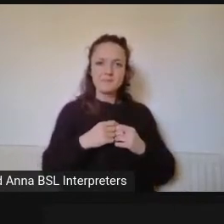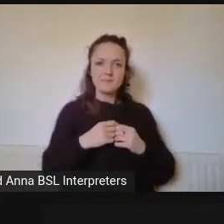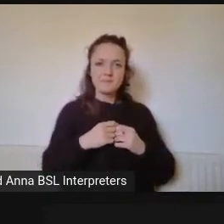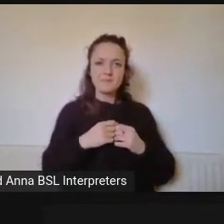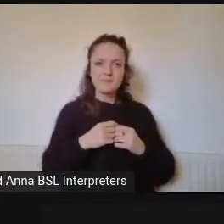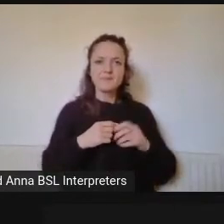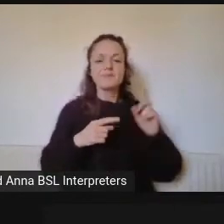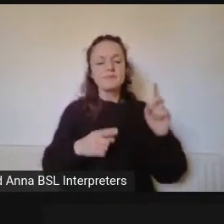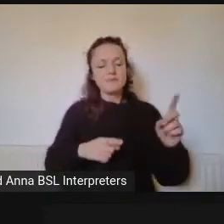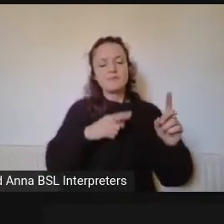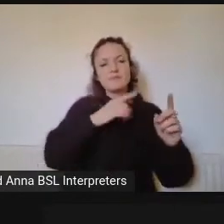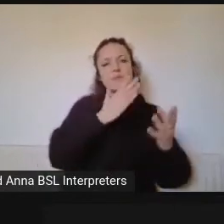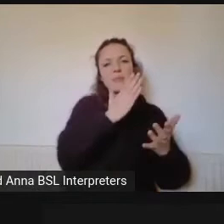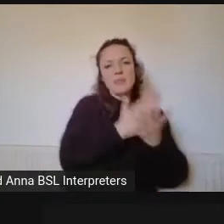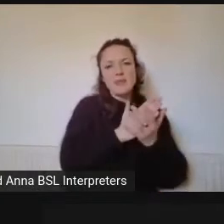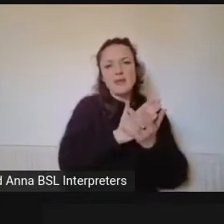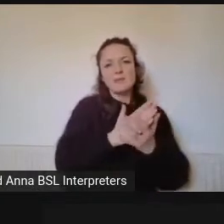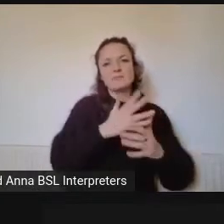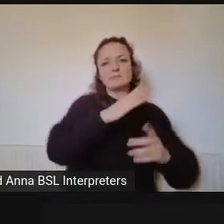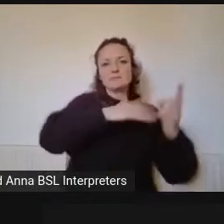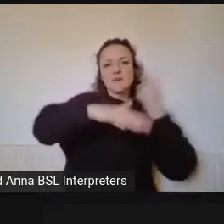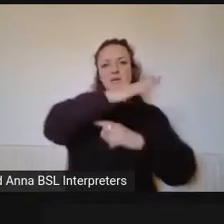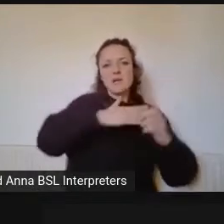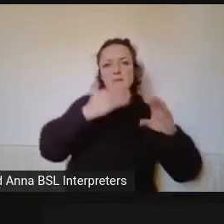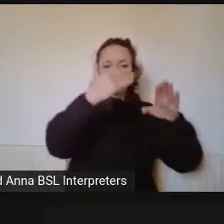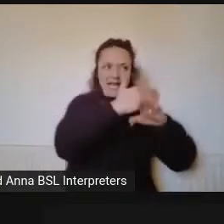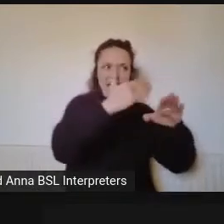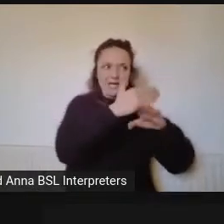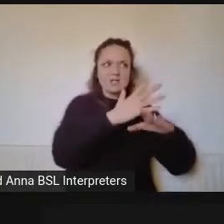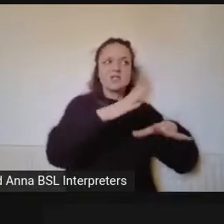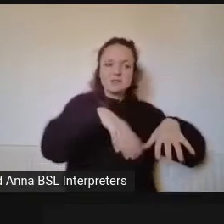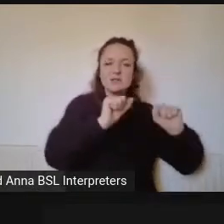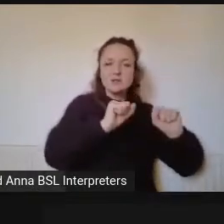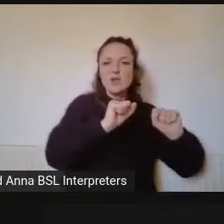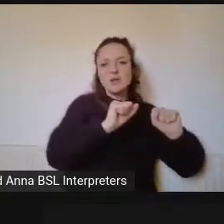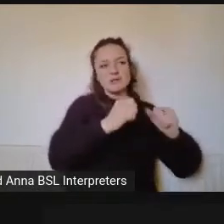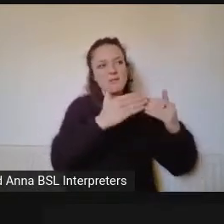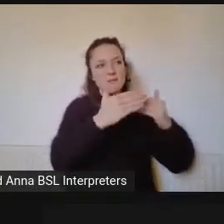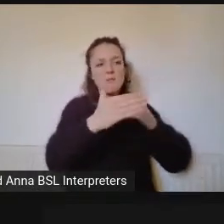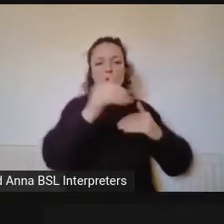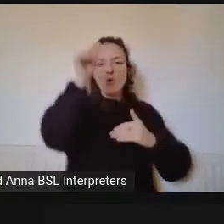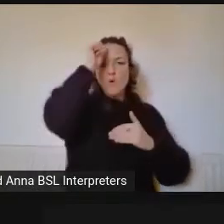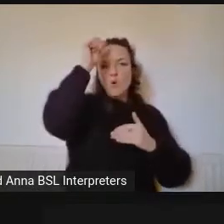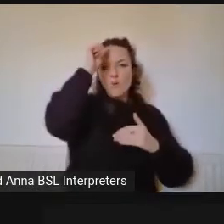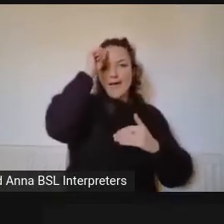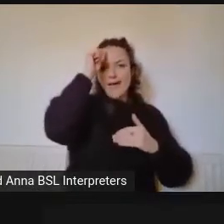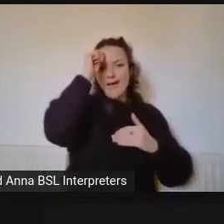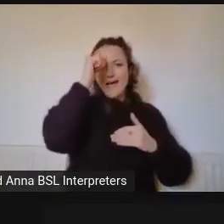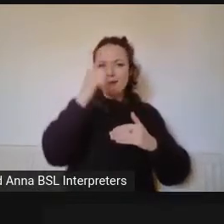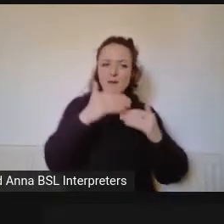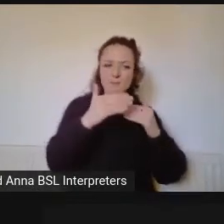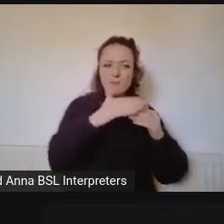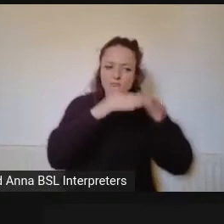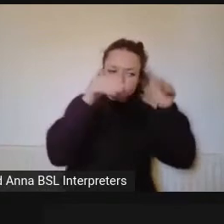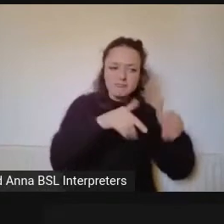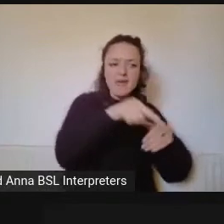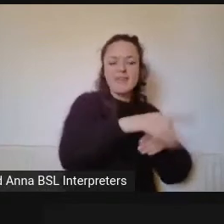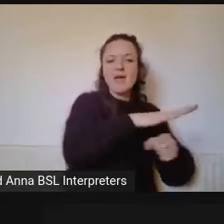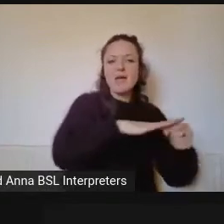climate action, but they also are doing campaigns about many other things, right? About poverty,